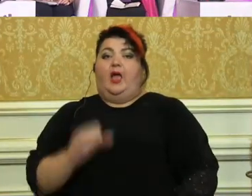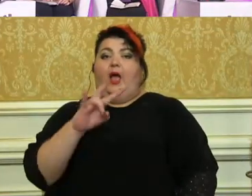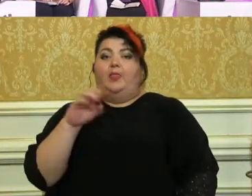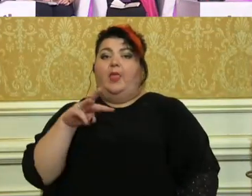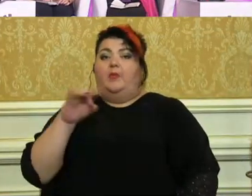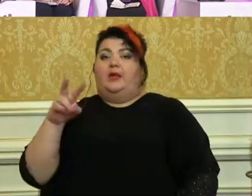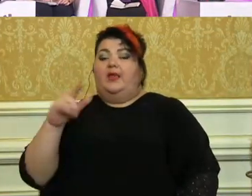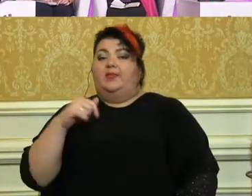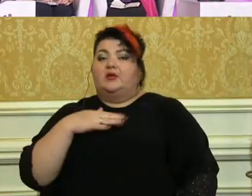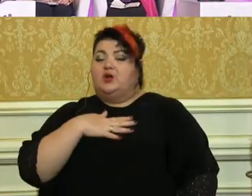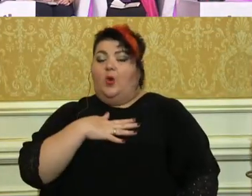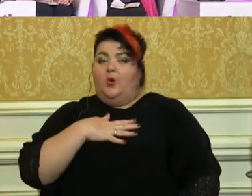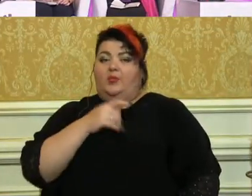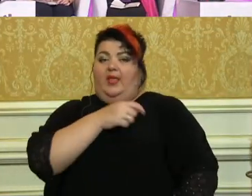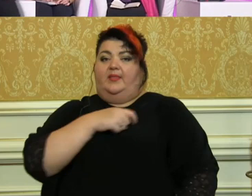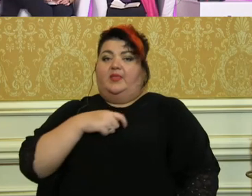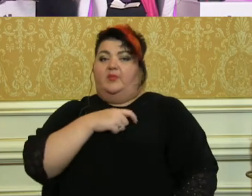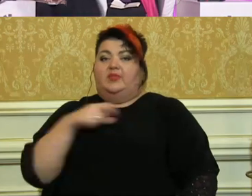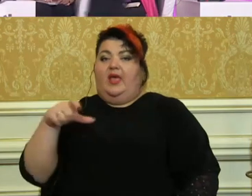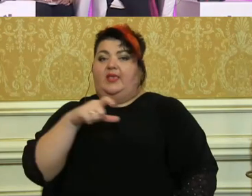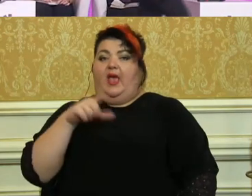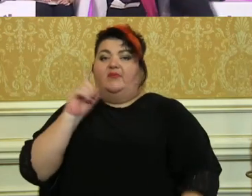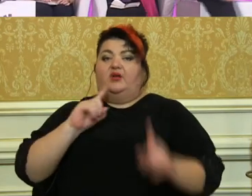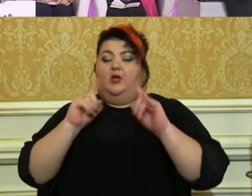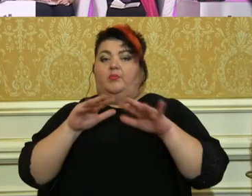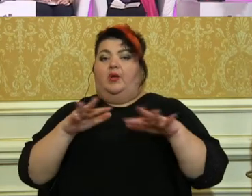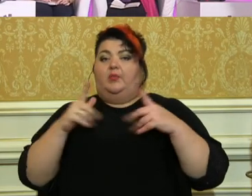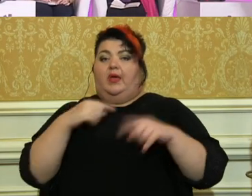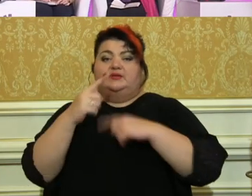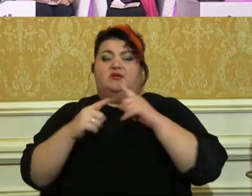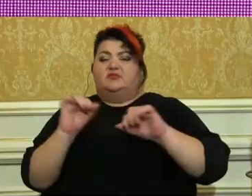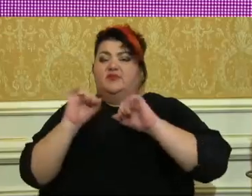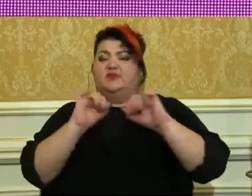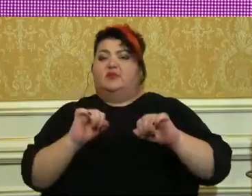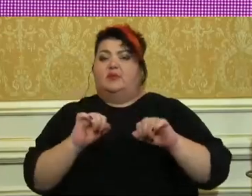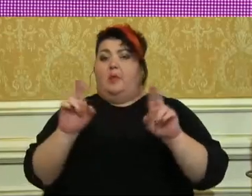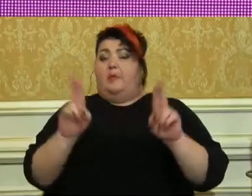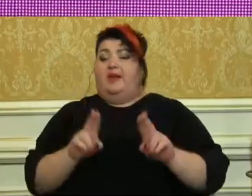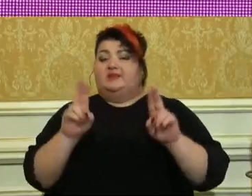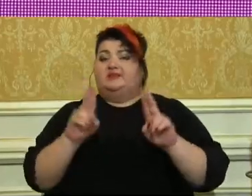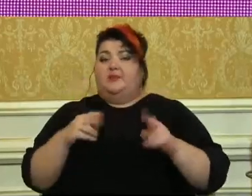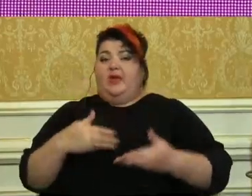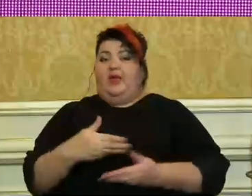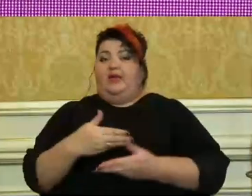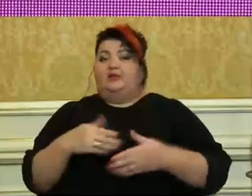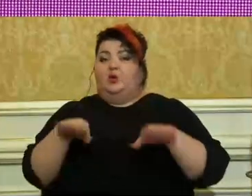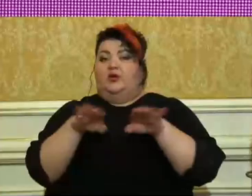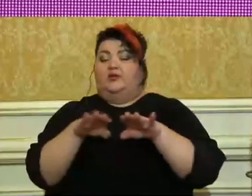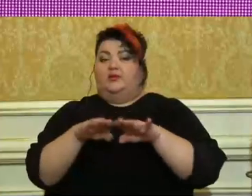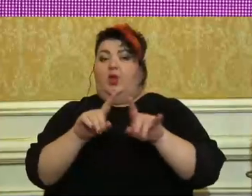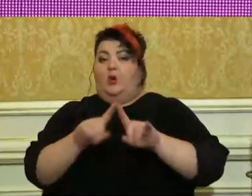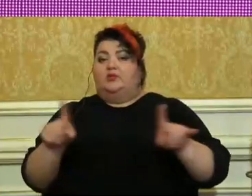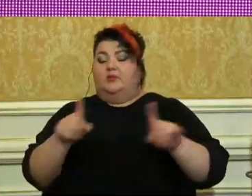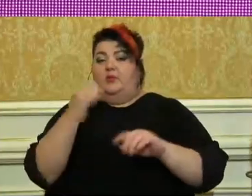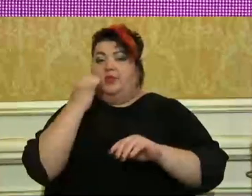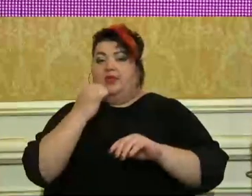Anna Maria. Anna Maria, we're a favorite deputy of Europarliament, the lady who is